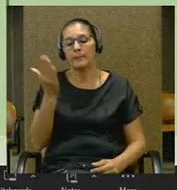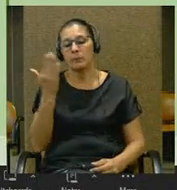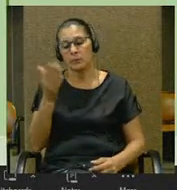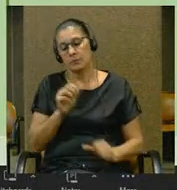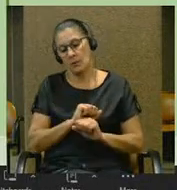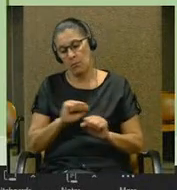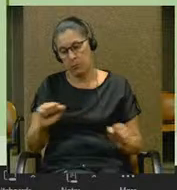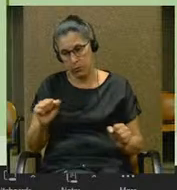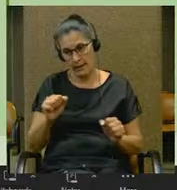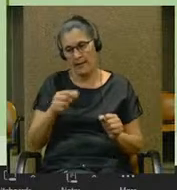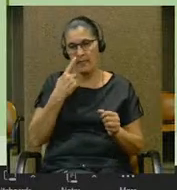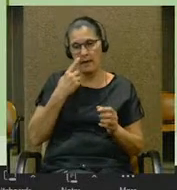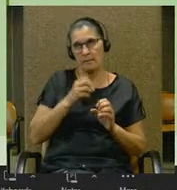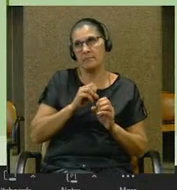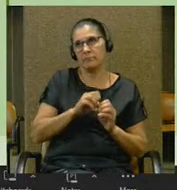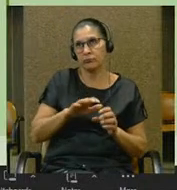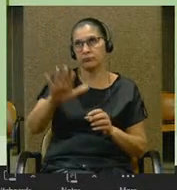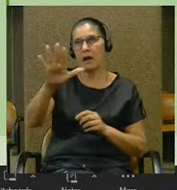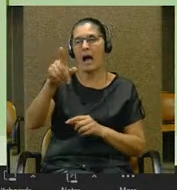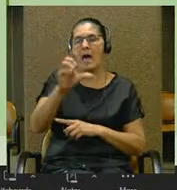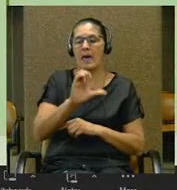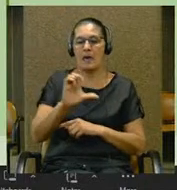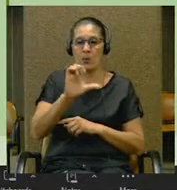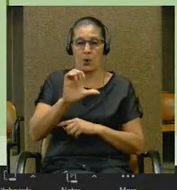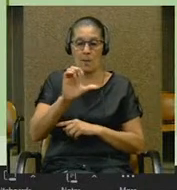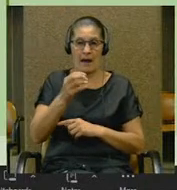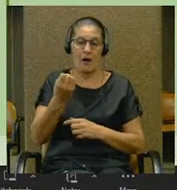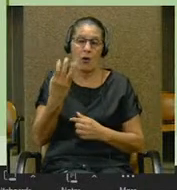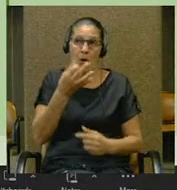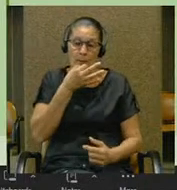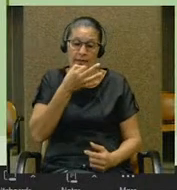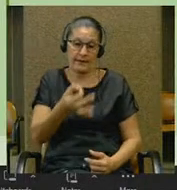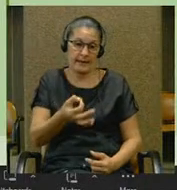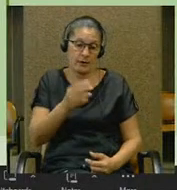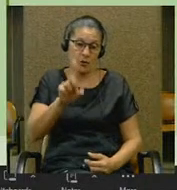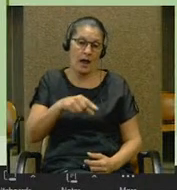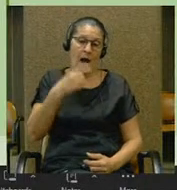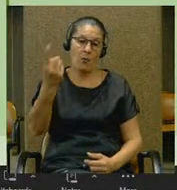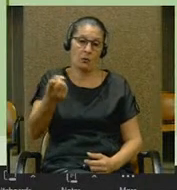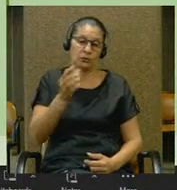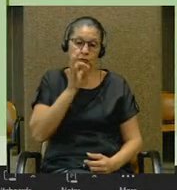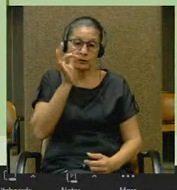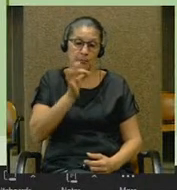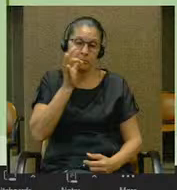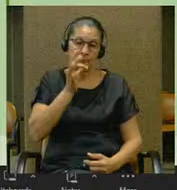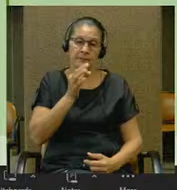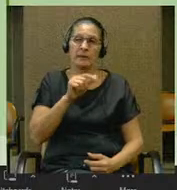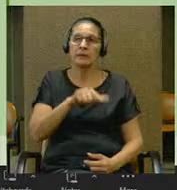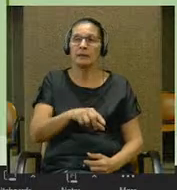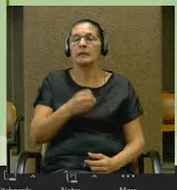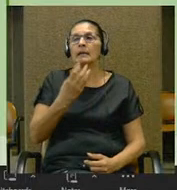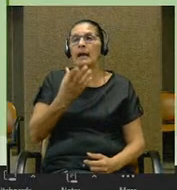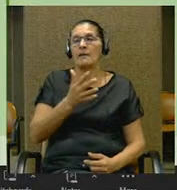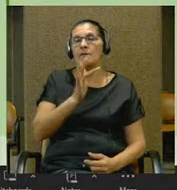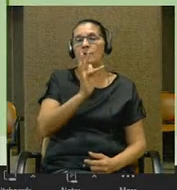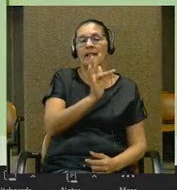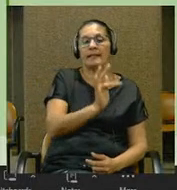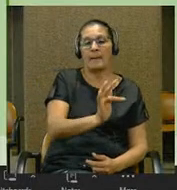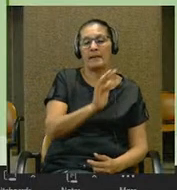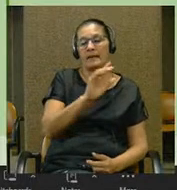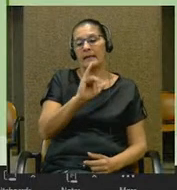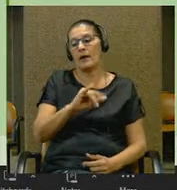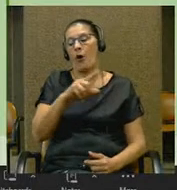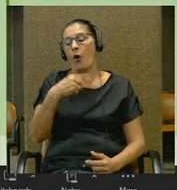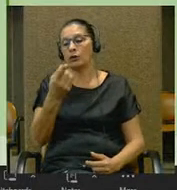part of the production could be relocated to Europe. As the other speakers have said, fentanyl and